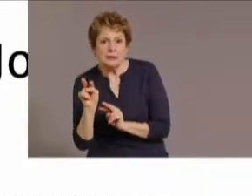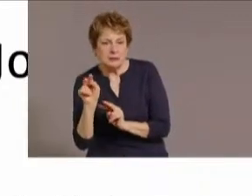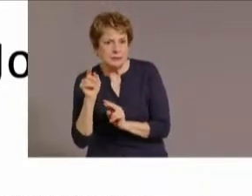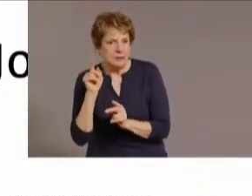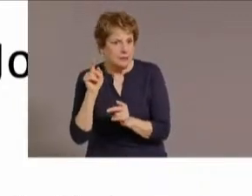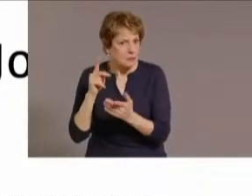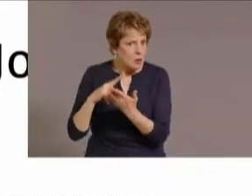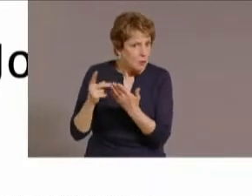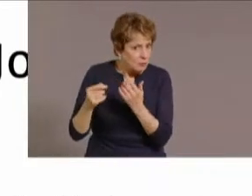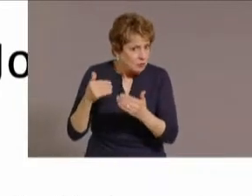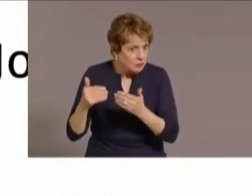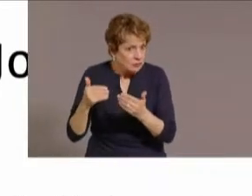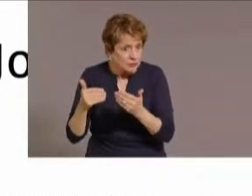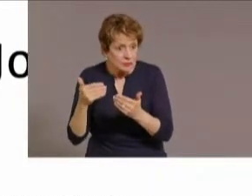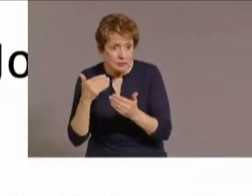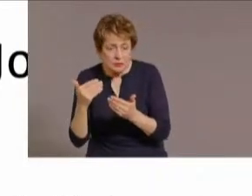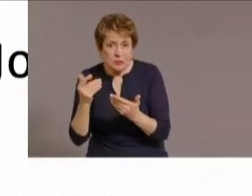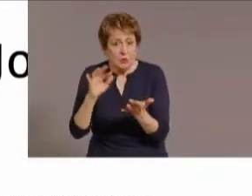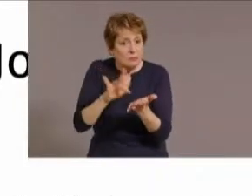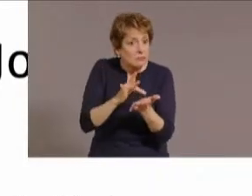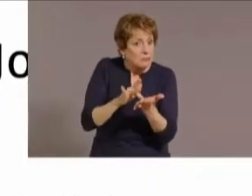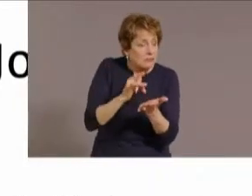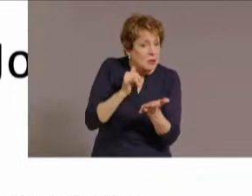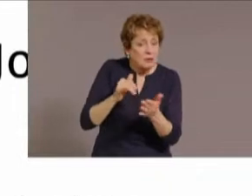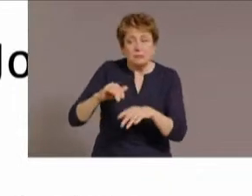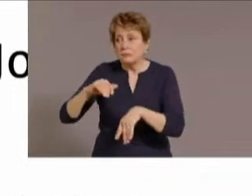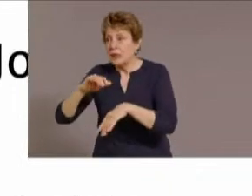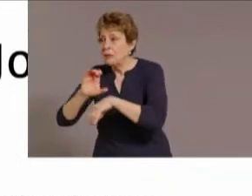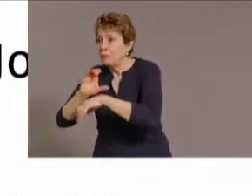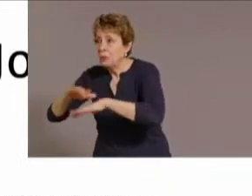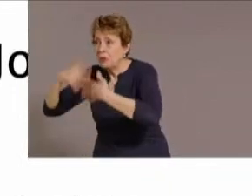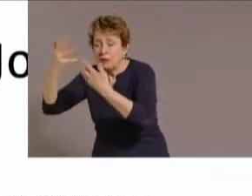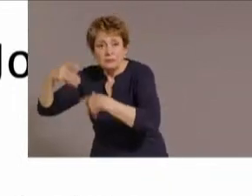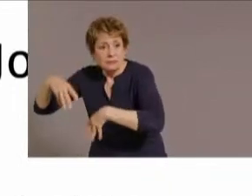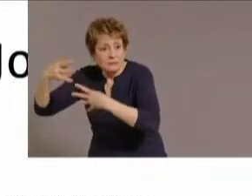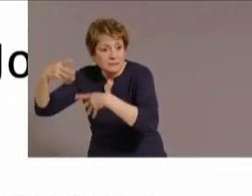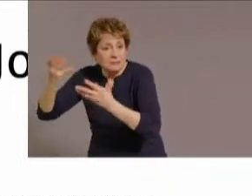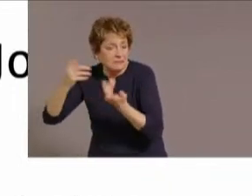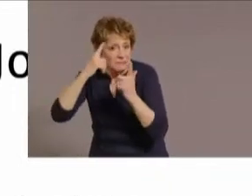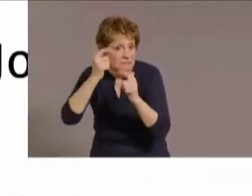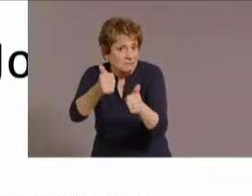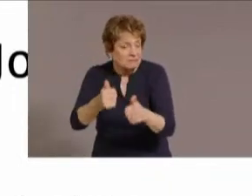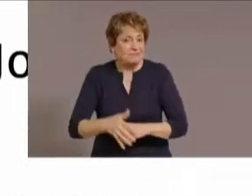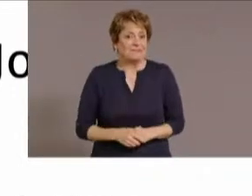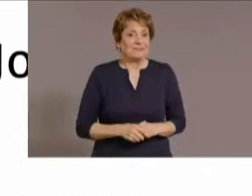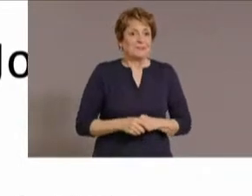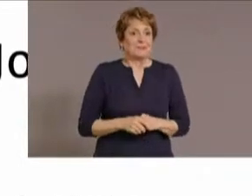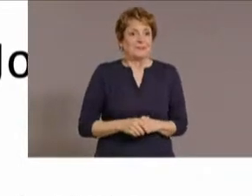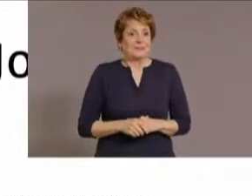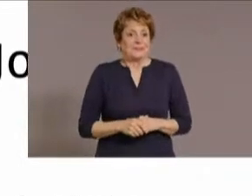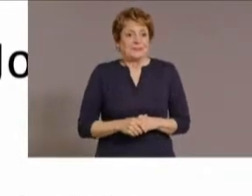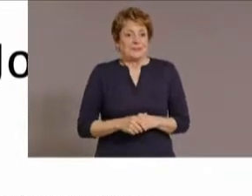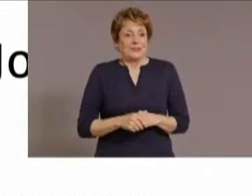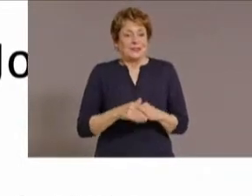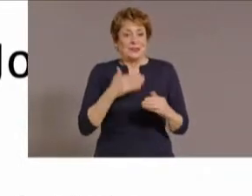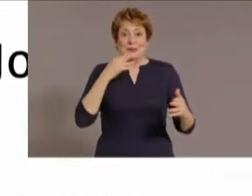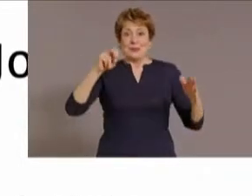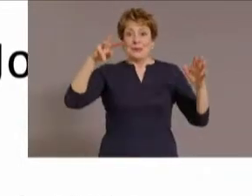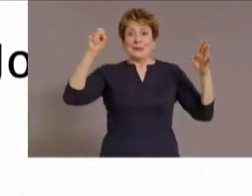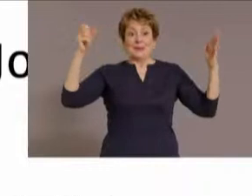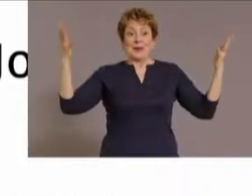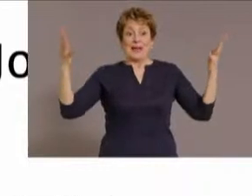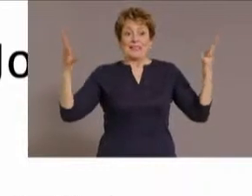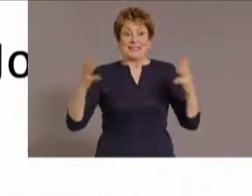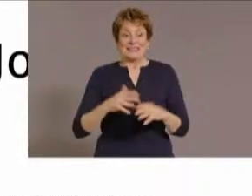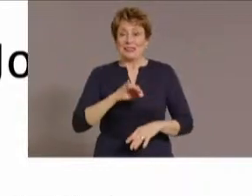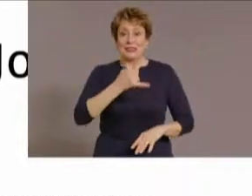other mechanisms to let them know how you're doing after you received the vaccine. So that was exciting news, because the Johnson & Johnson is